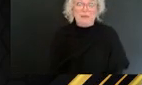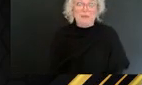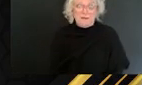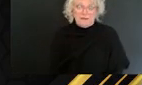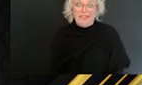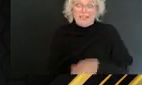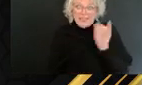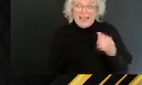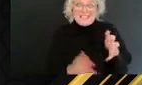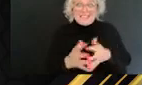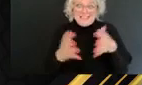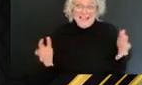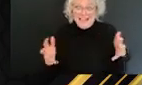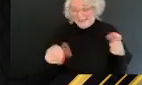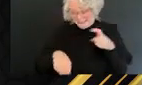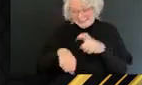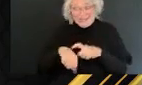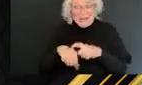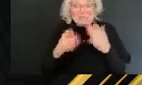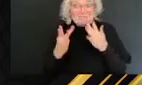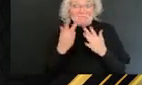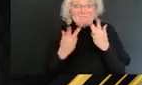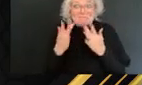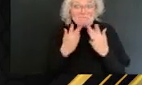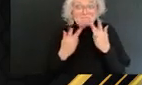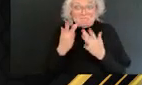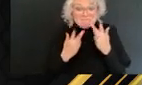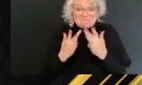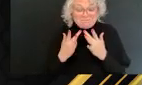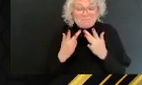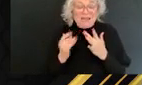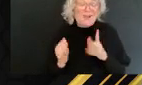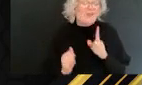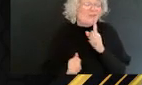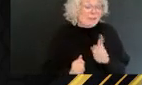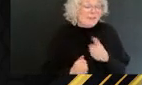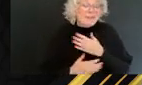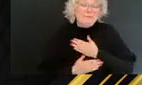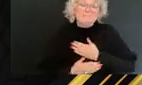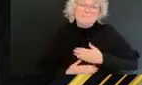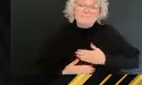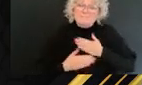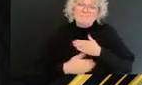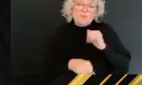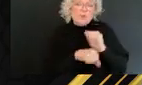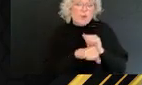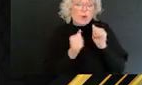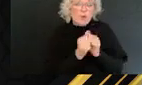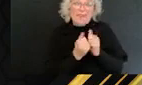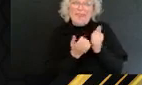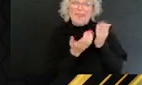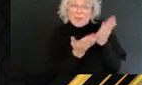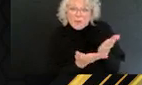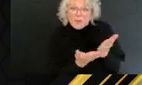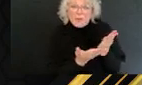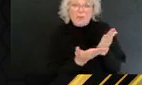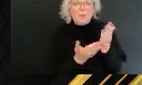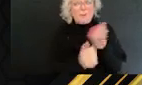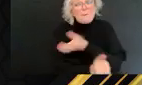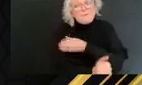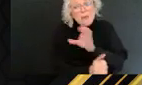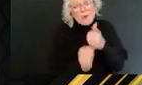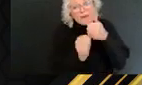there's a lot here, and we don't have a whole lot of time, but it is truly a pleasure to work together to empower